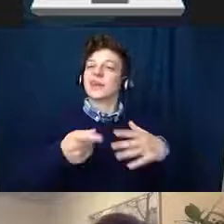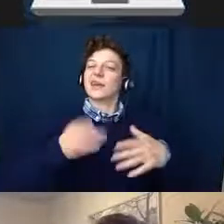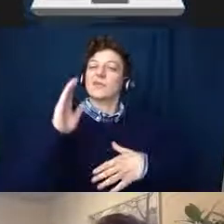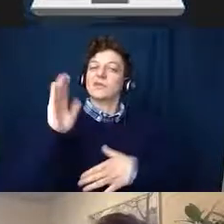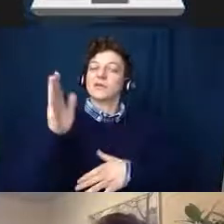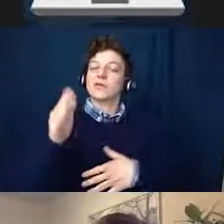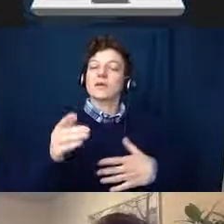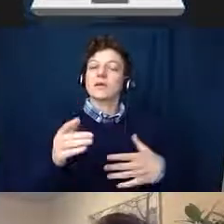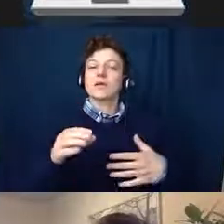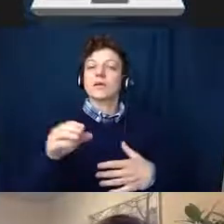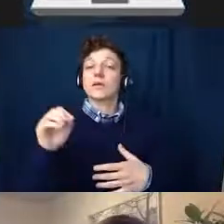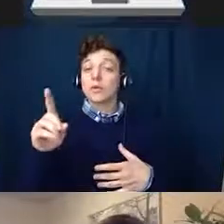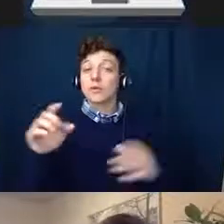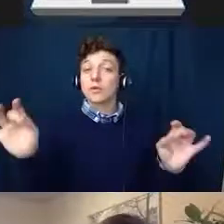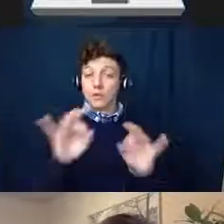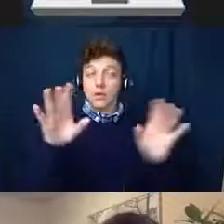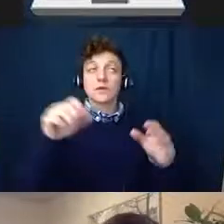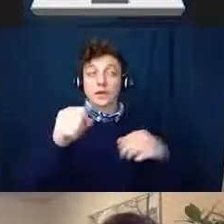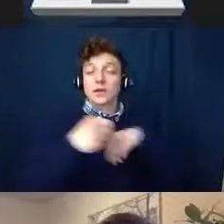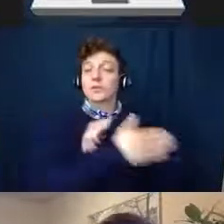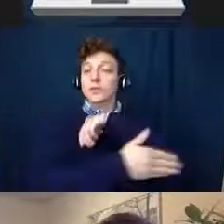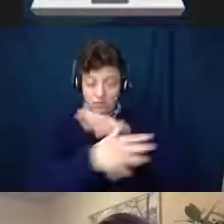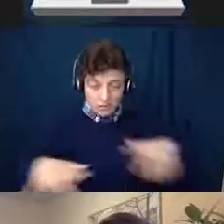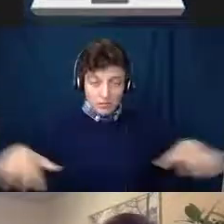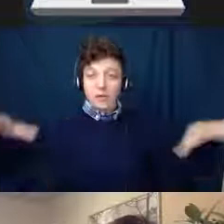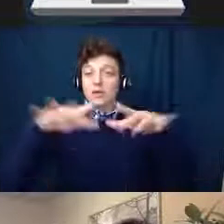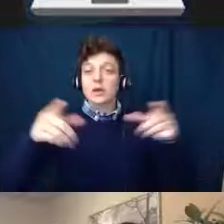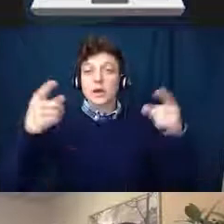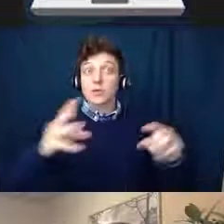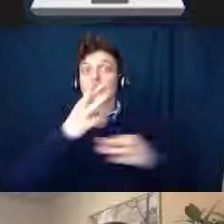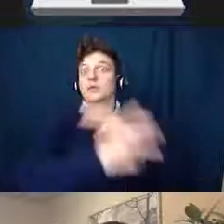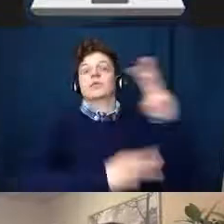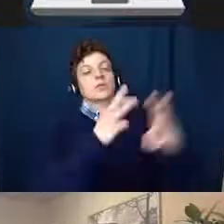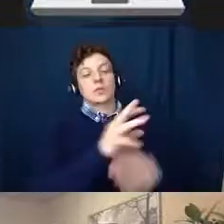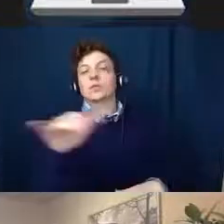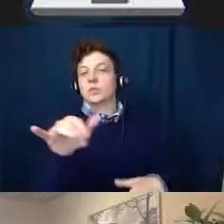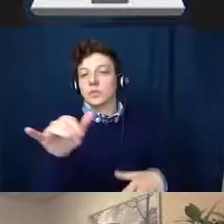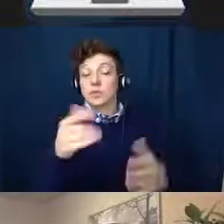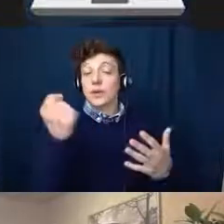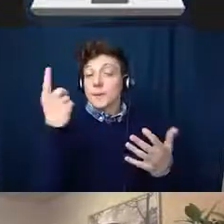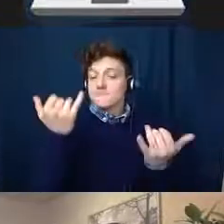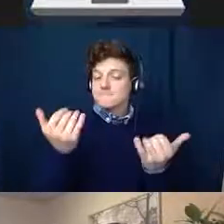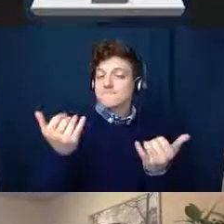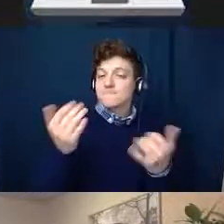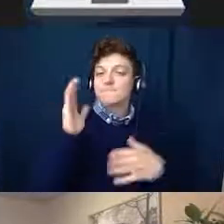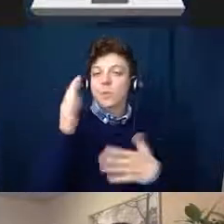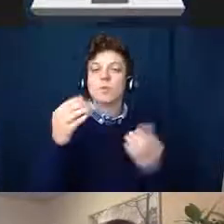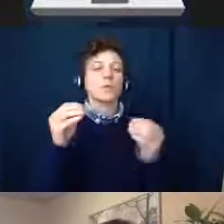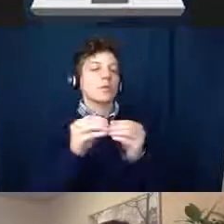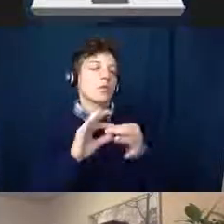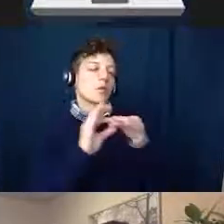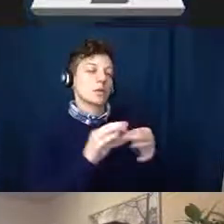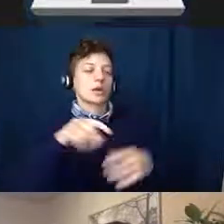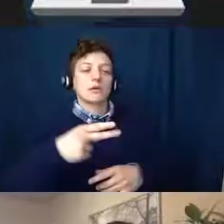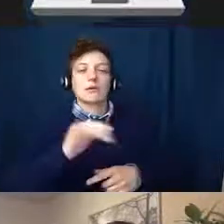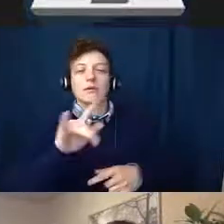overdose crisis exists across the country and also across the world. But today we'll talk a little bit about it in Philadelphia. There